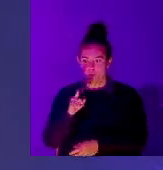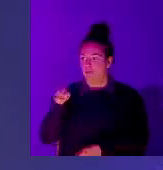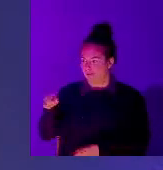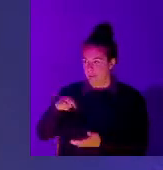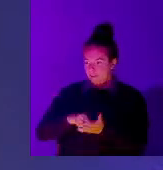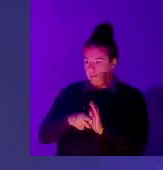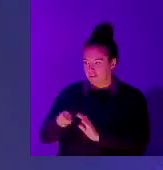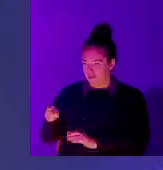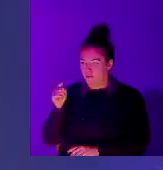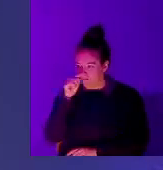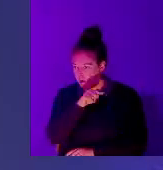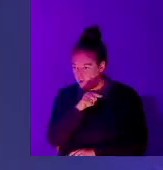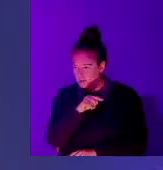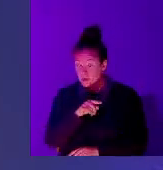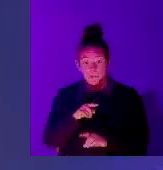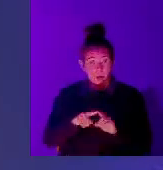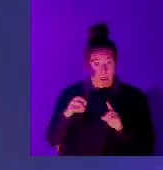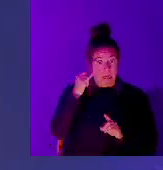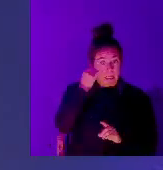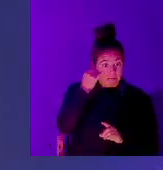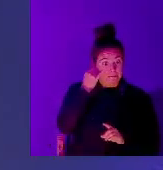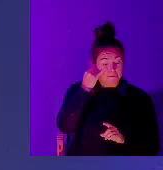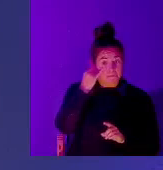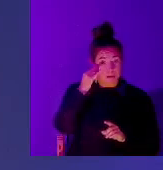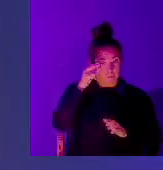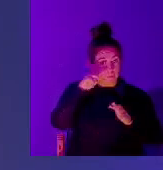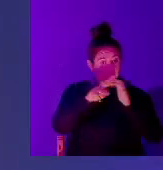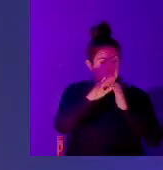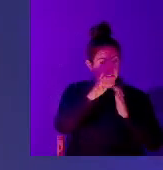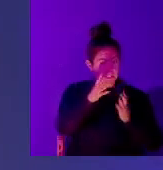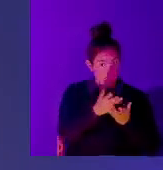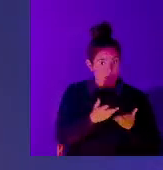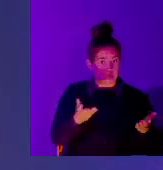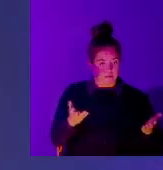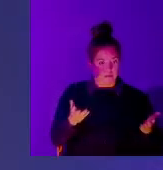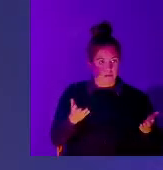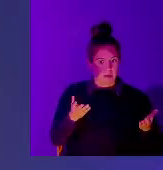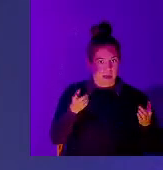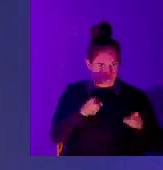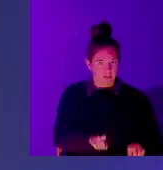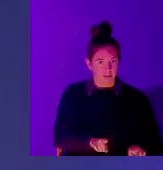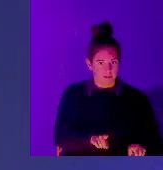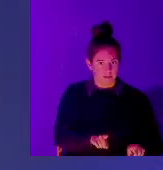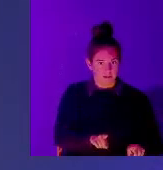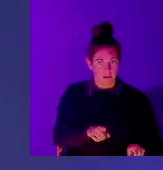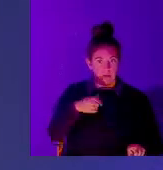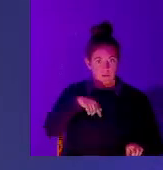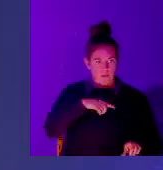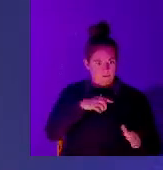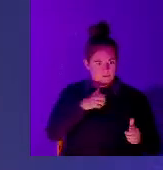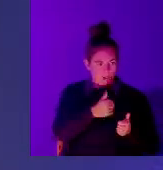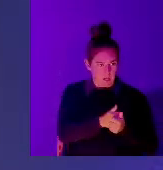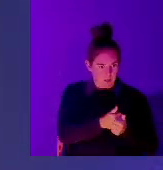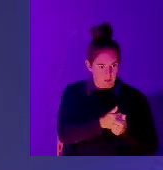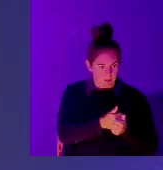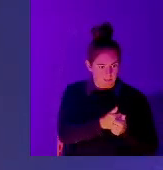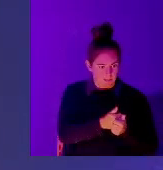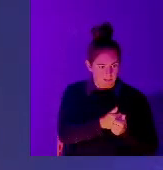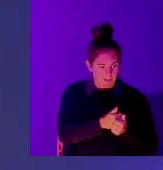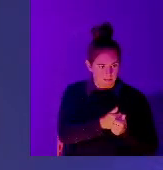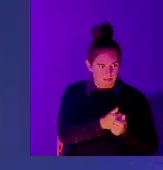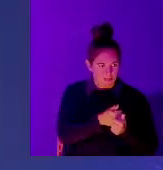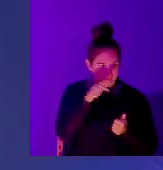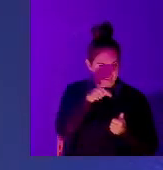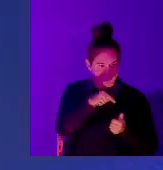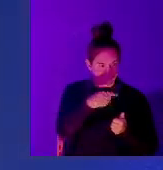prophecy comes true and then he says, let's go after this God over here, you also know that he's a false prophet. Man's ways are